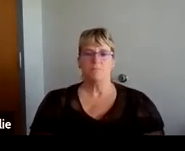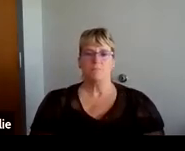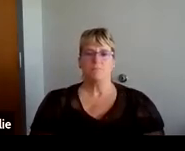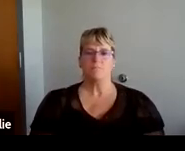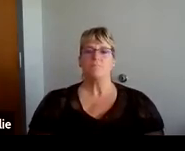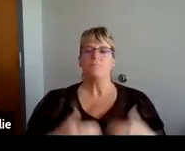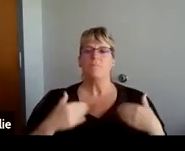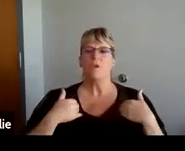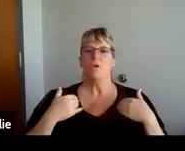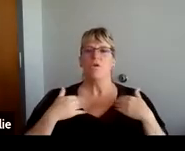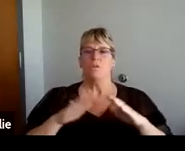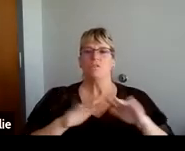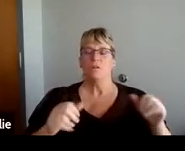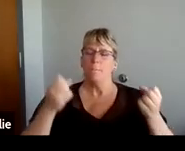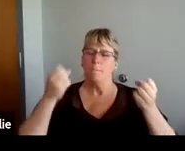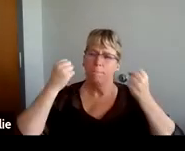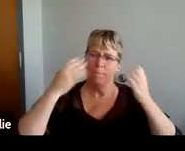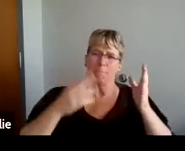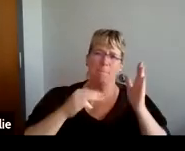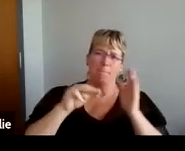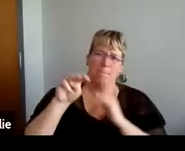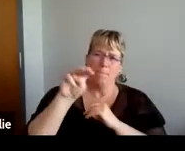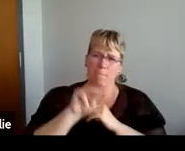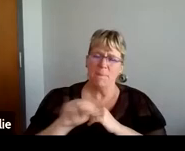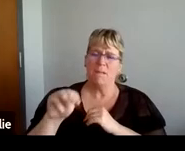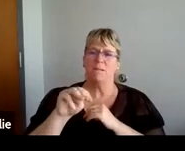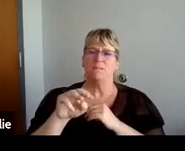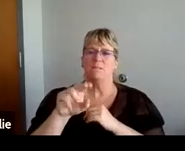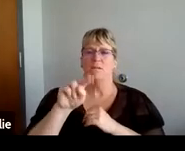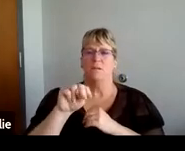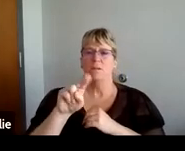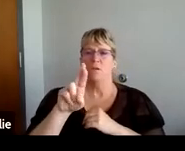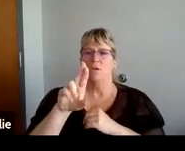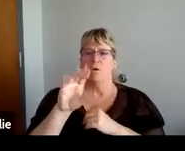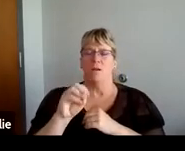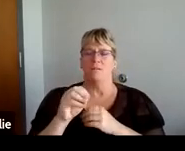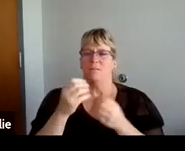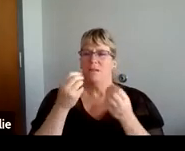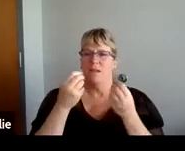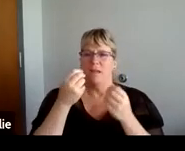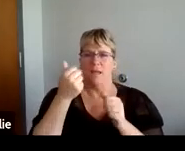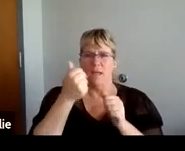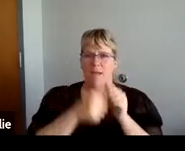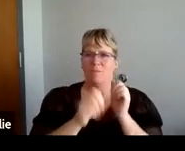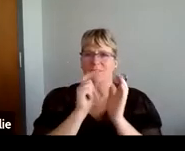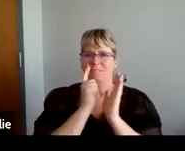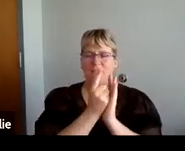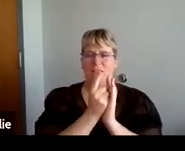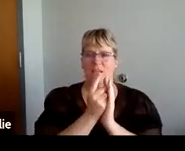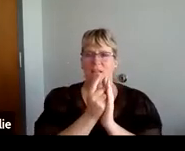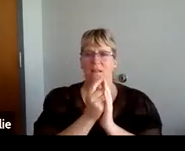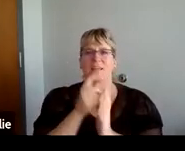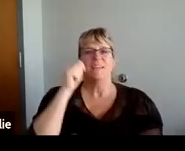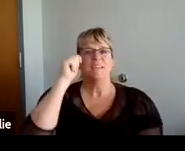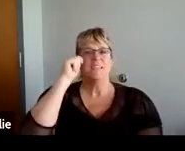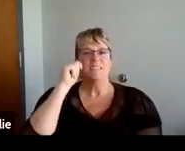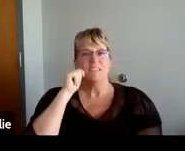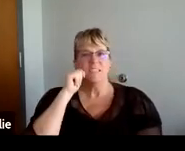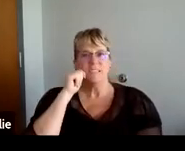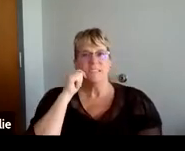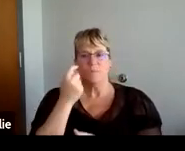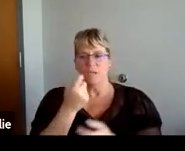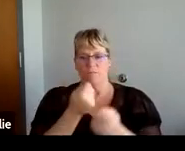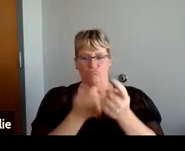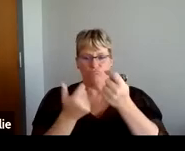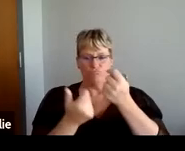have millions of neuron connections that occur on every single second. By the teen years, we kind of prune those out. We kind of get rid of the